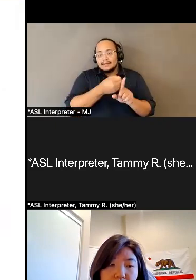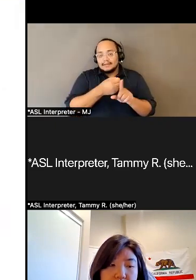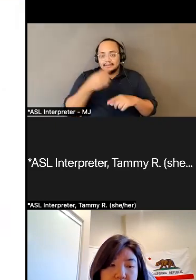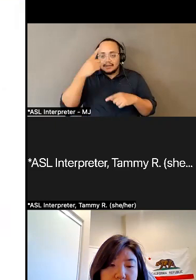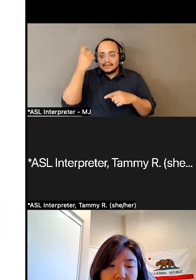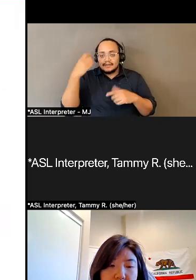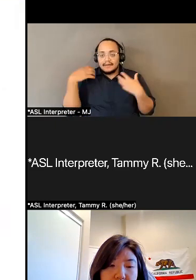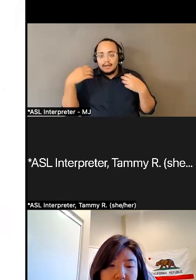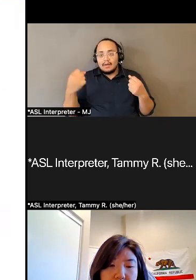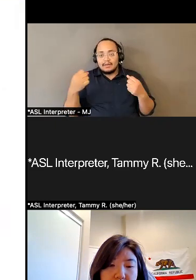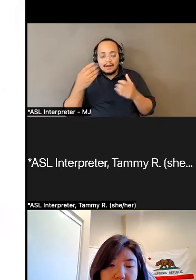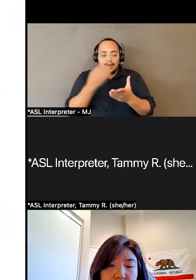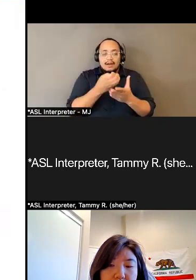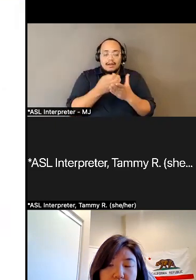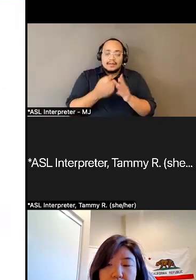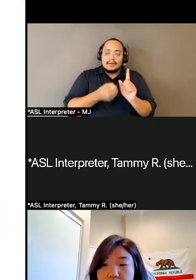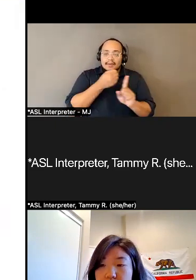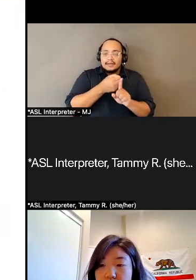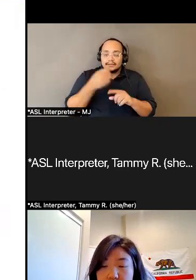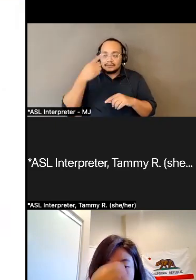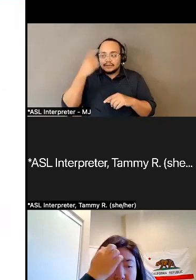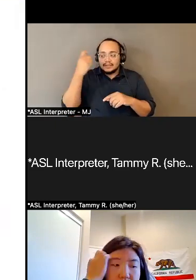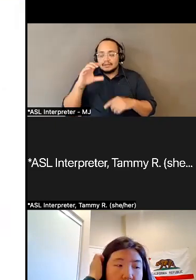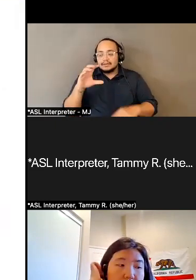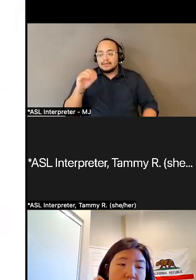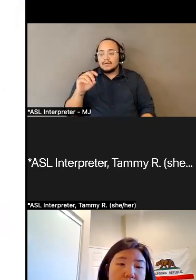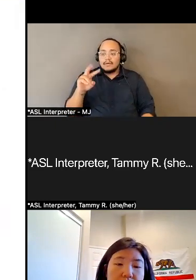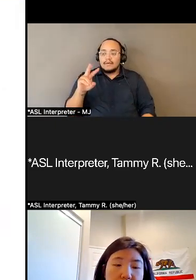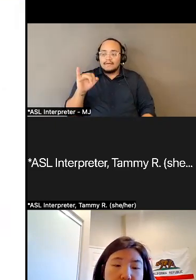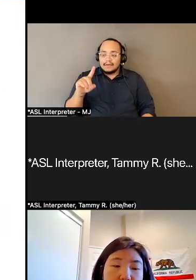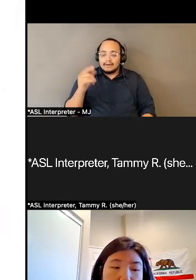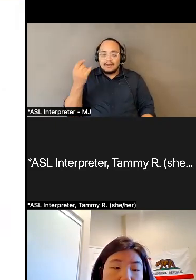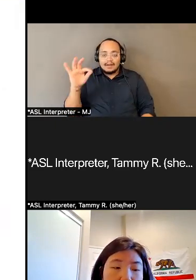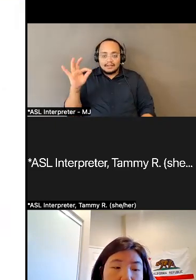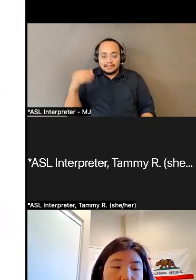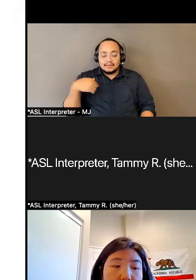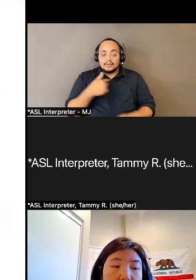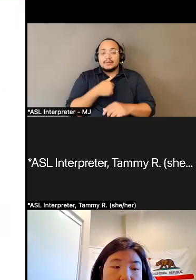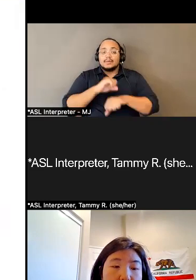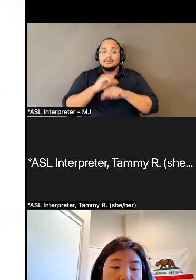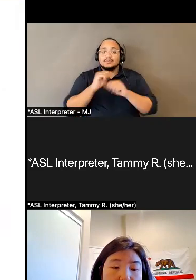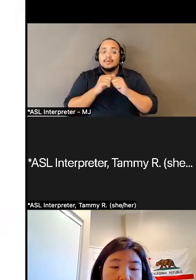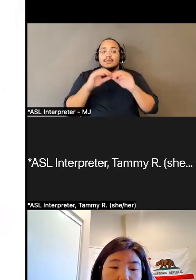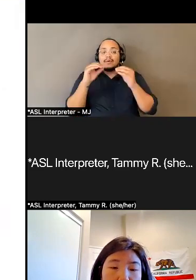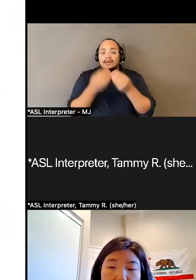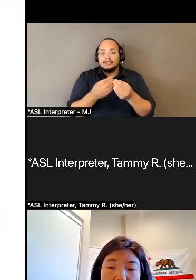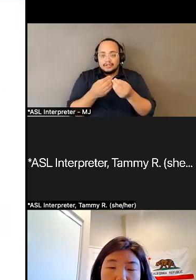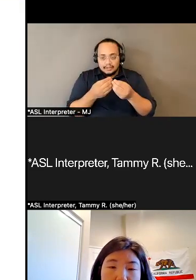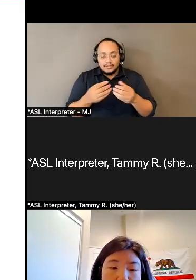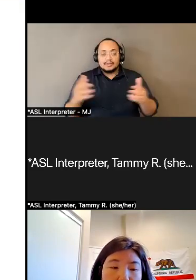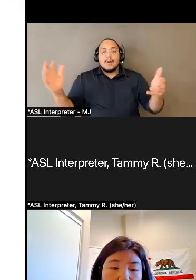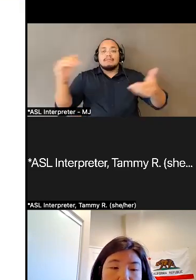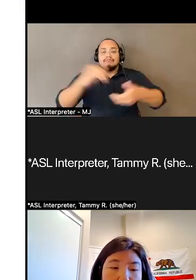economic impacts of COVID-19. And we worked with organizations and advocates in community with these folks to do